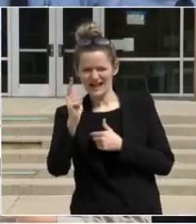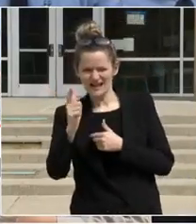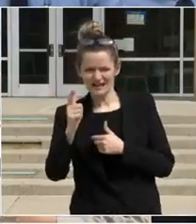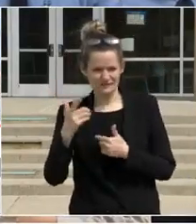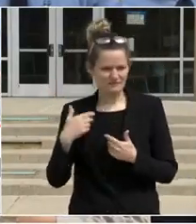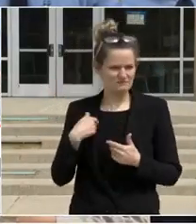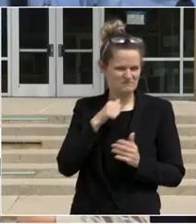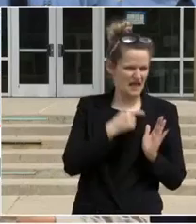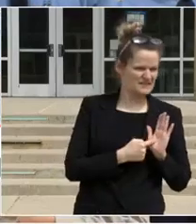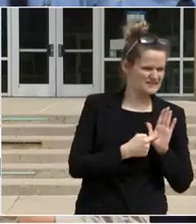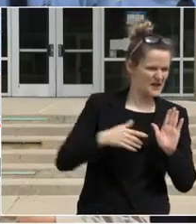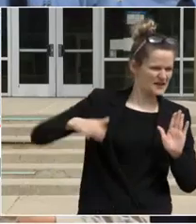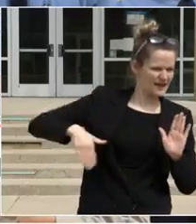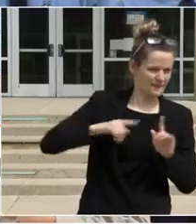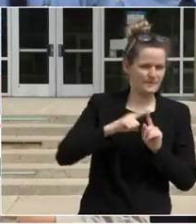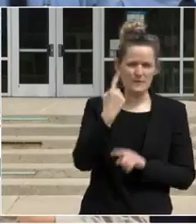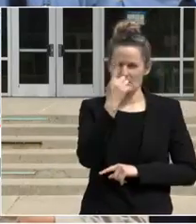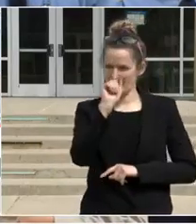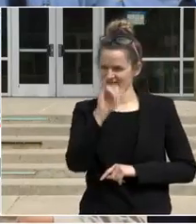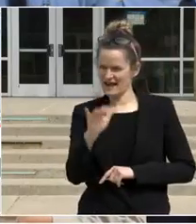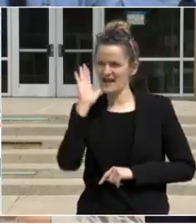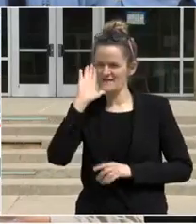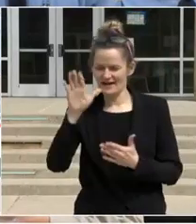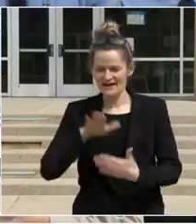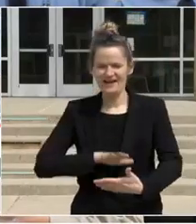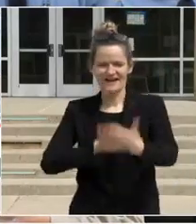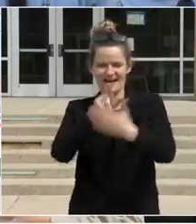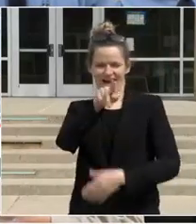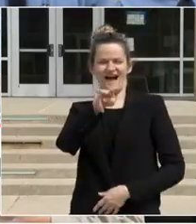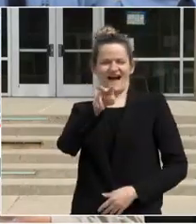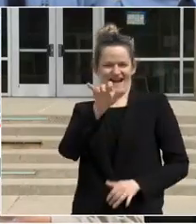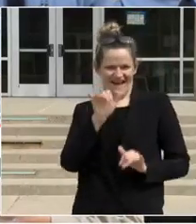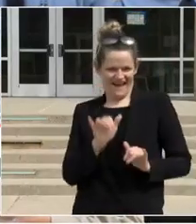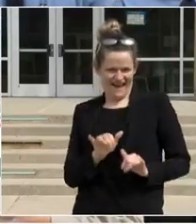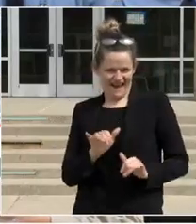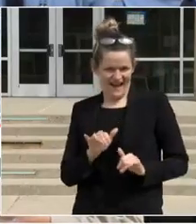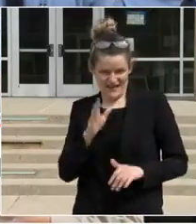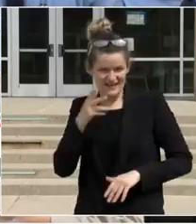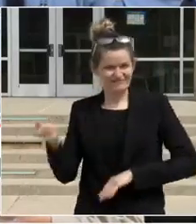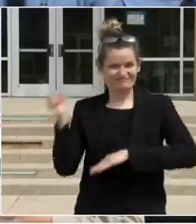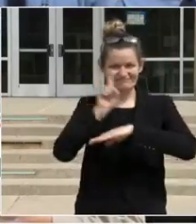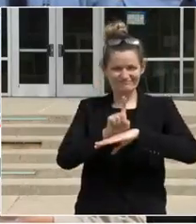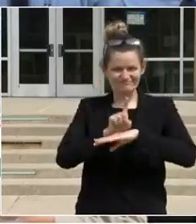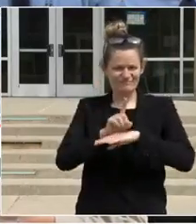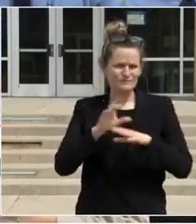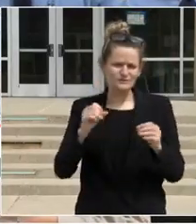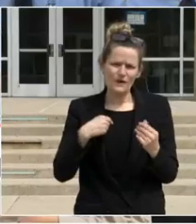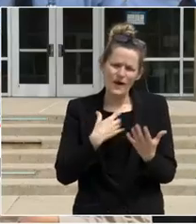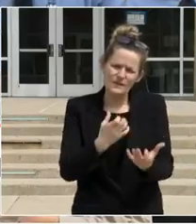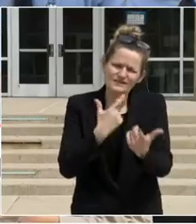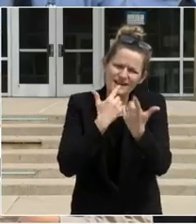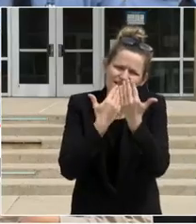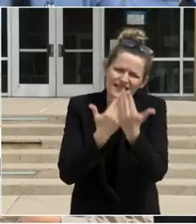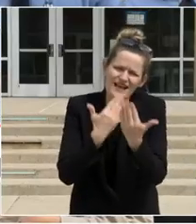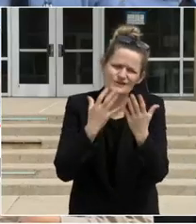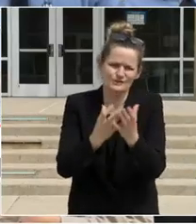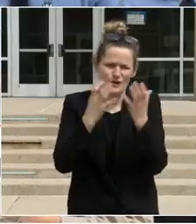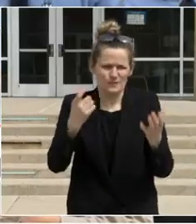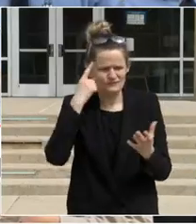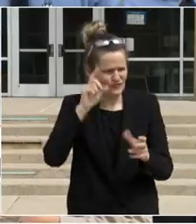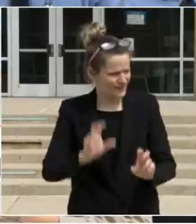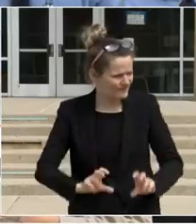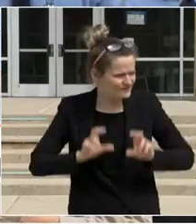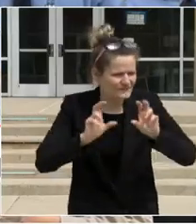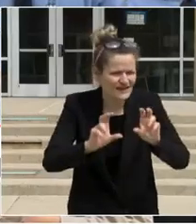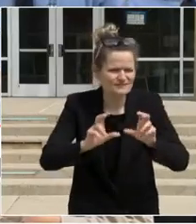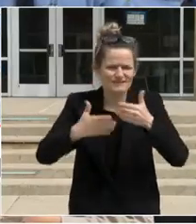coming when one of those young people will be standing here thanking you for the investment that you've made in them. So I want to thank you in advance for all that you do day